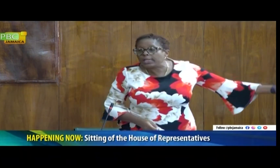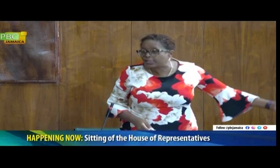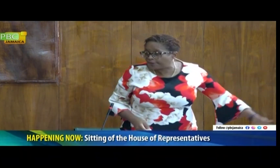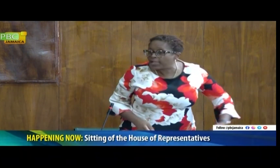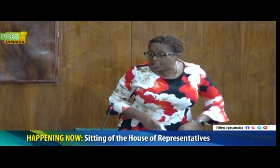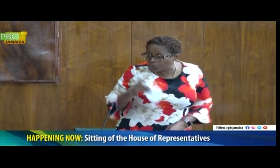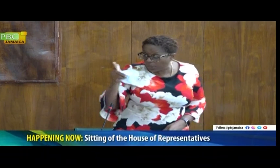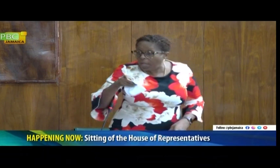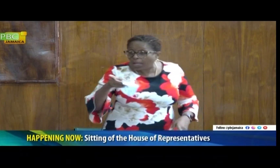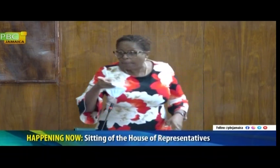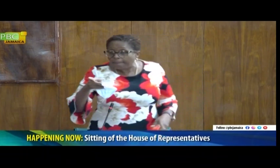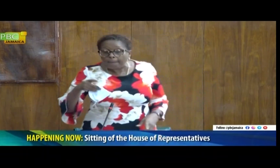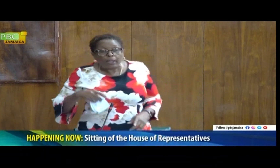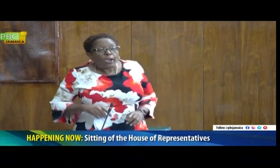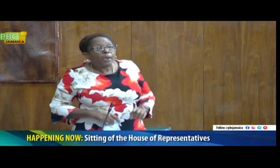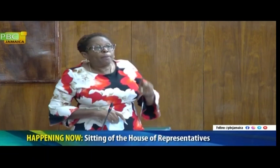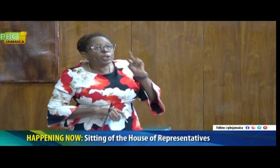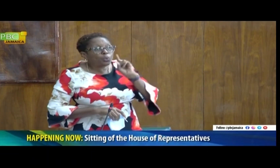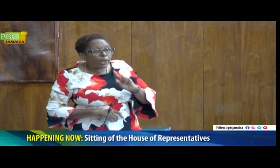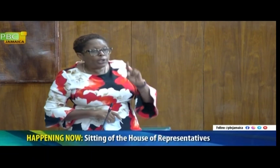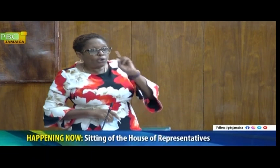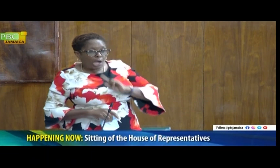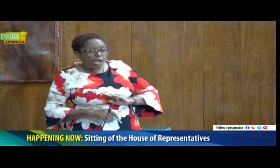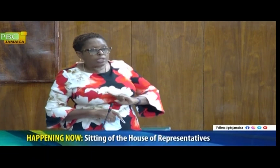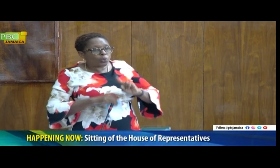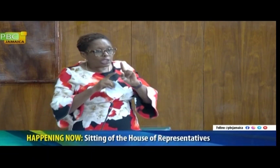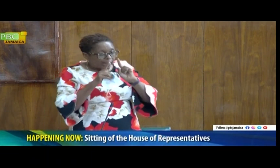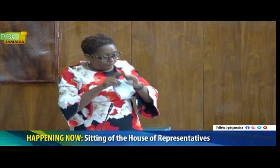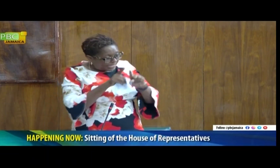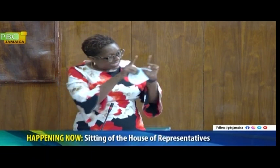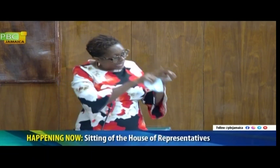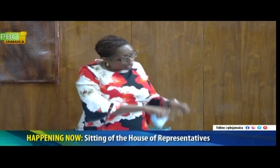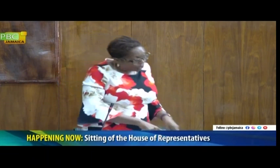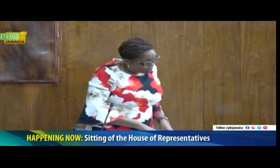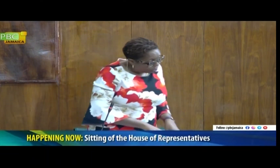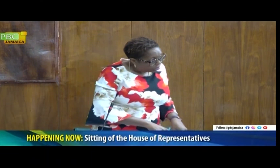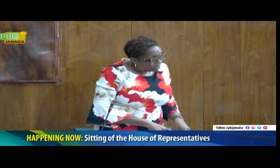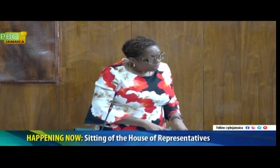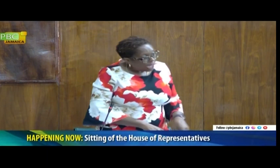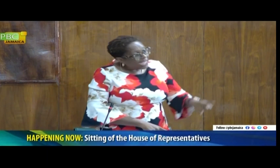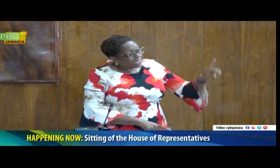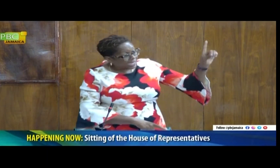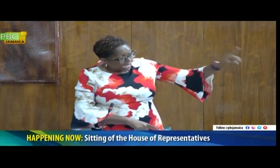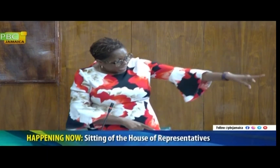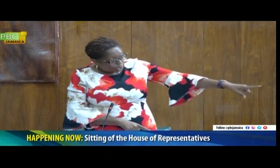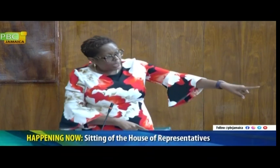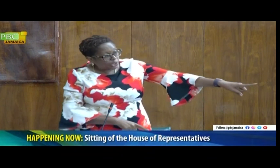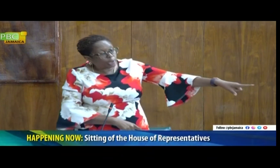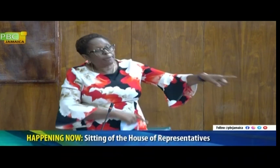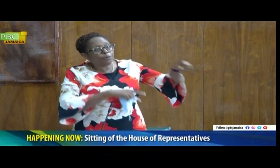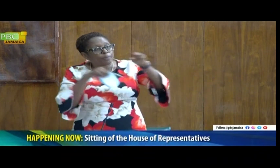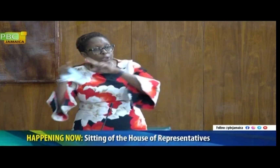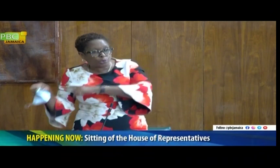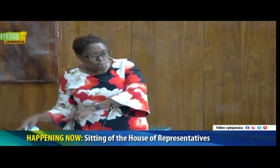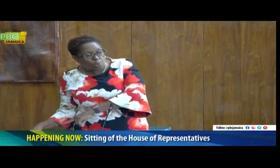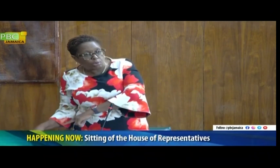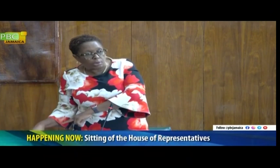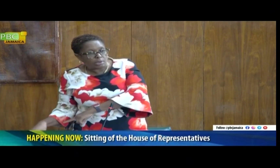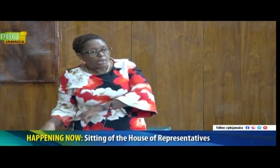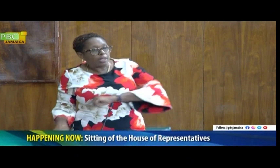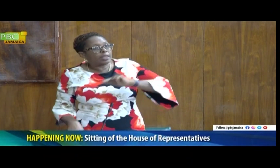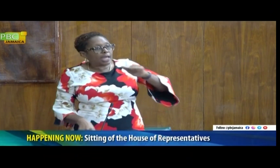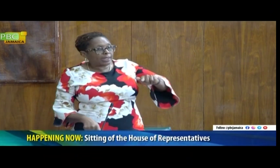to the next phase, it's okay. But when you're asked which MP sends you, as the last question before being